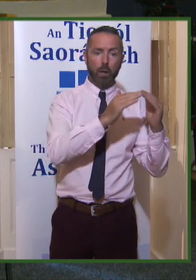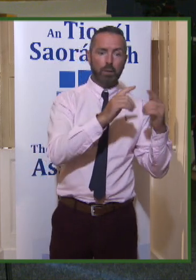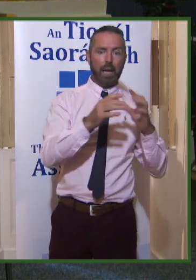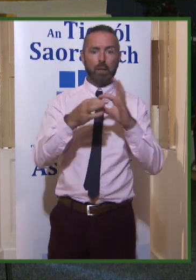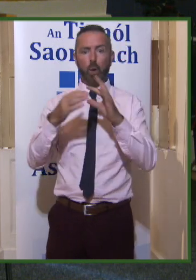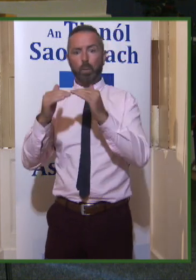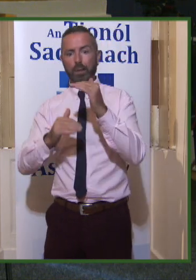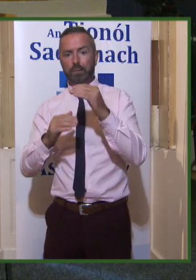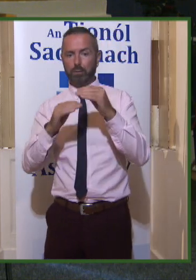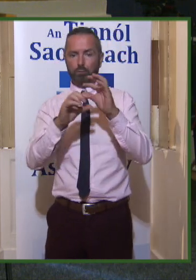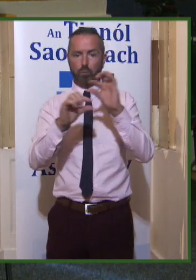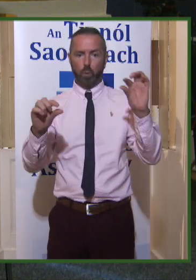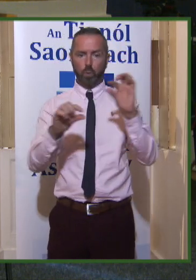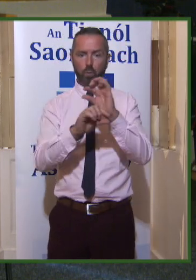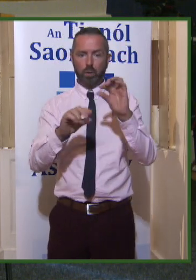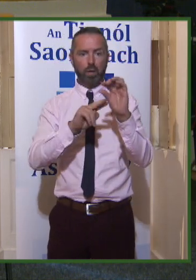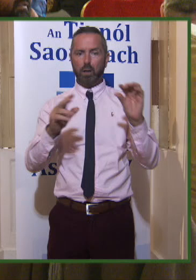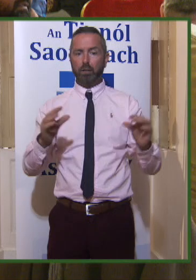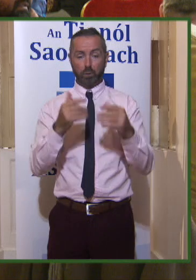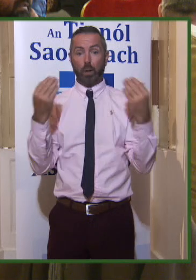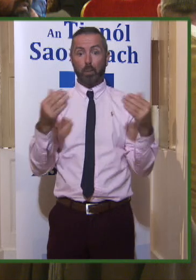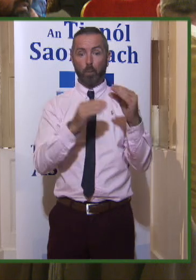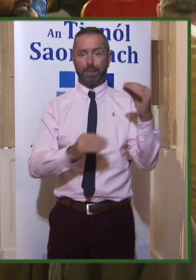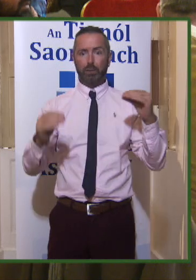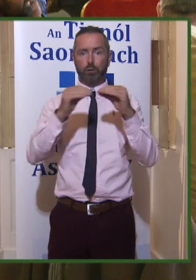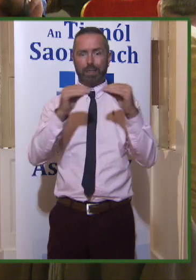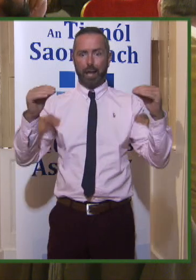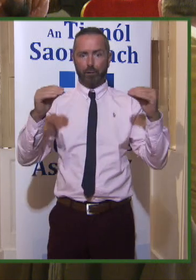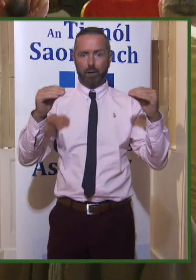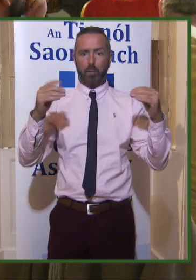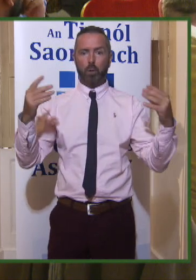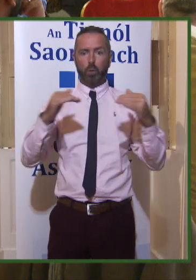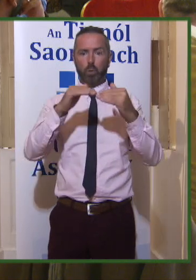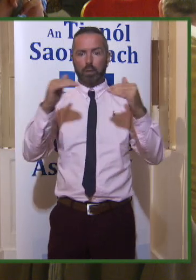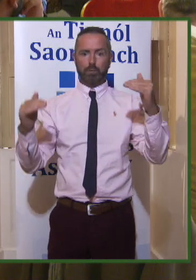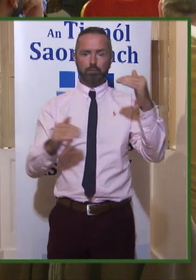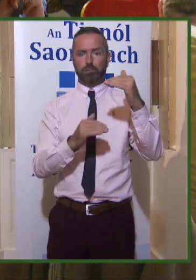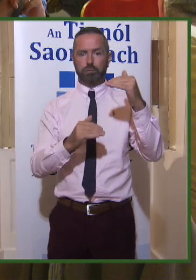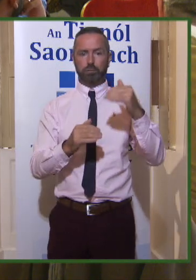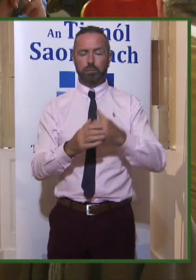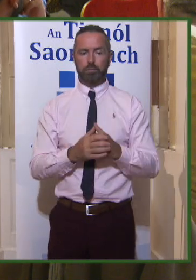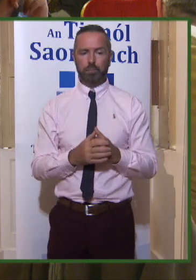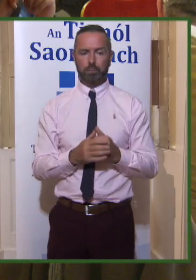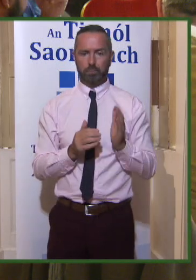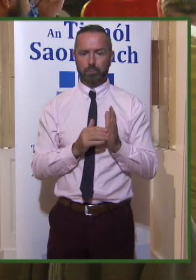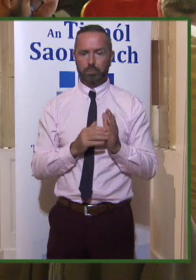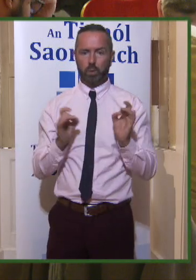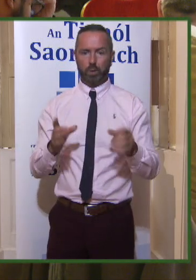And are these people in favour of that? So these are in favour of the amendment. You're in favour of that amendment.